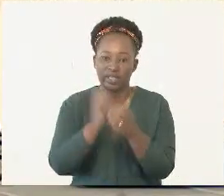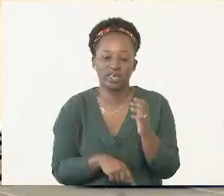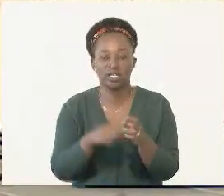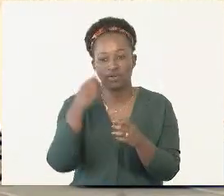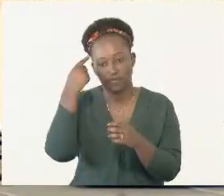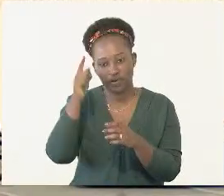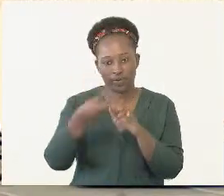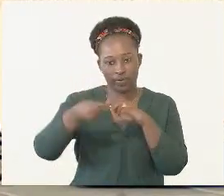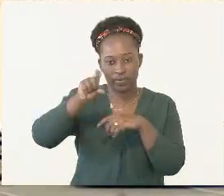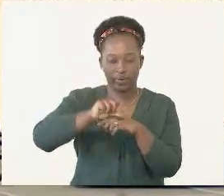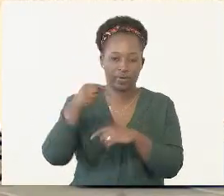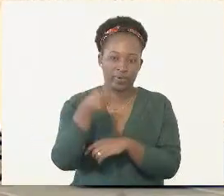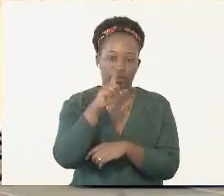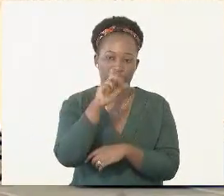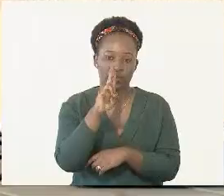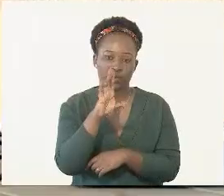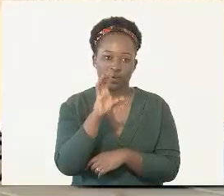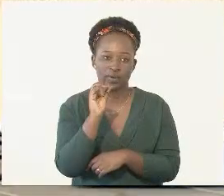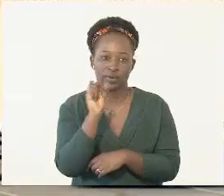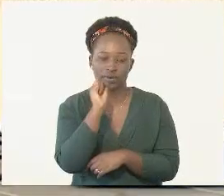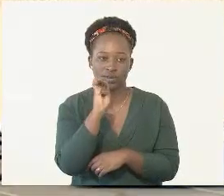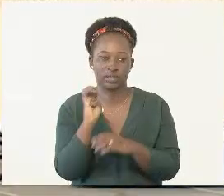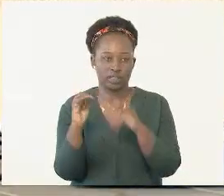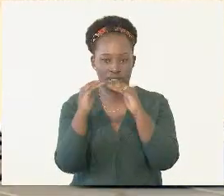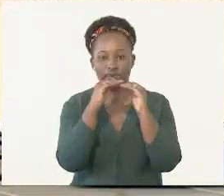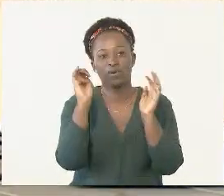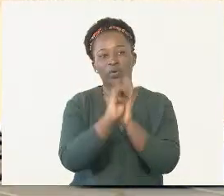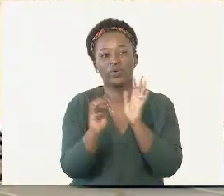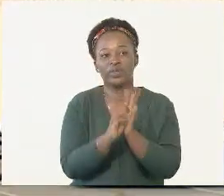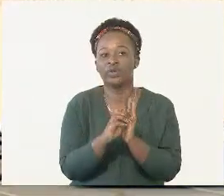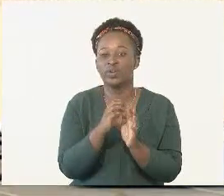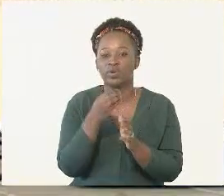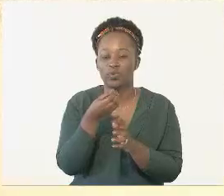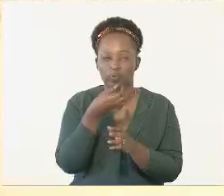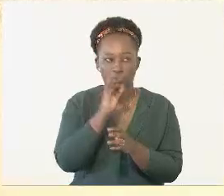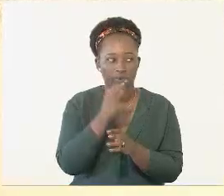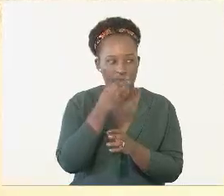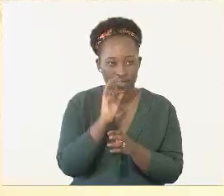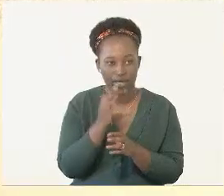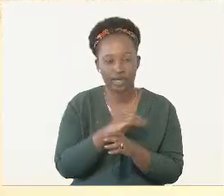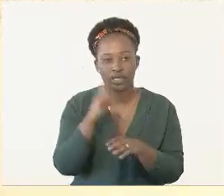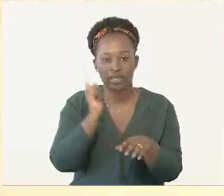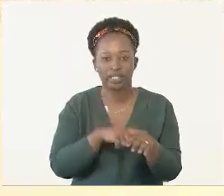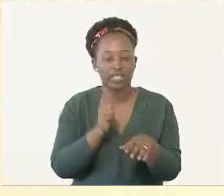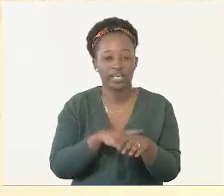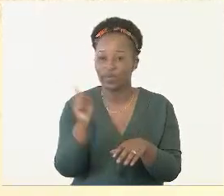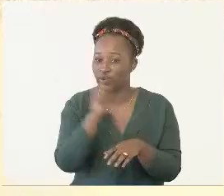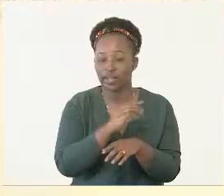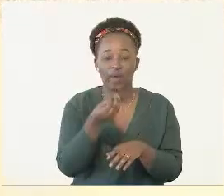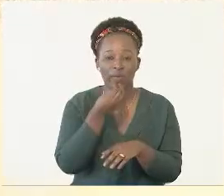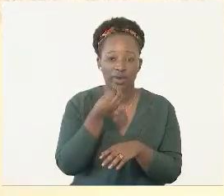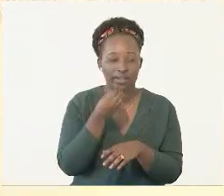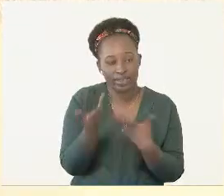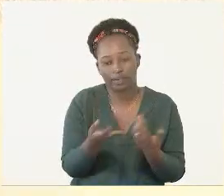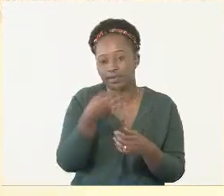the glucose level in the blood? Let me say you have not taken your breakfast. You have skipped your breakfast. If you have skipped your breakfast, it